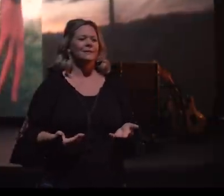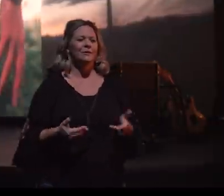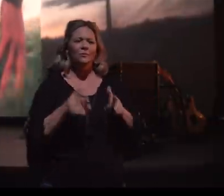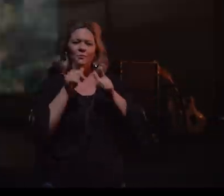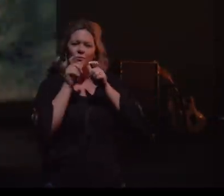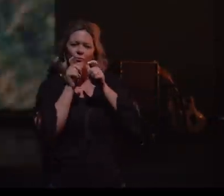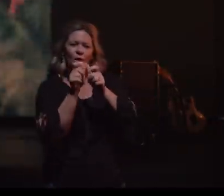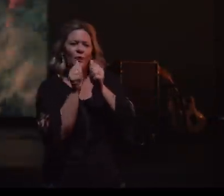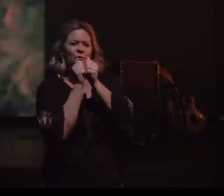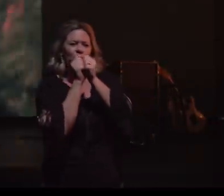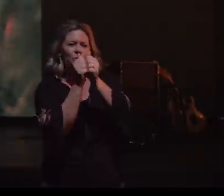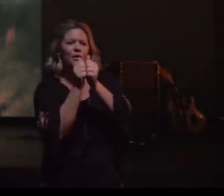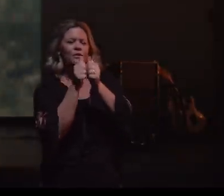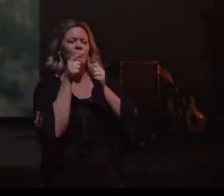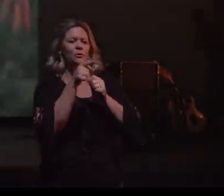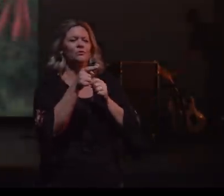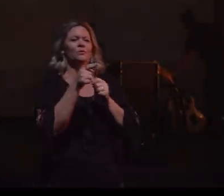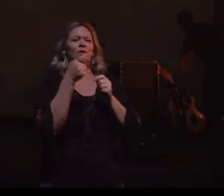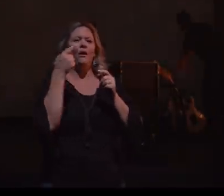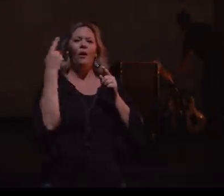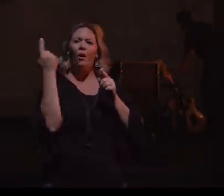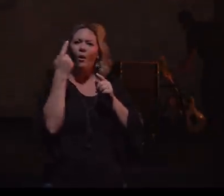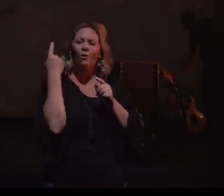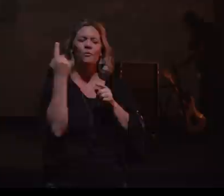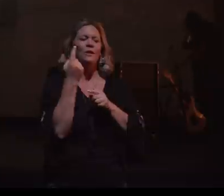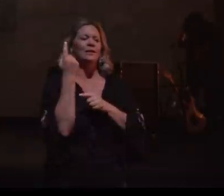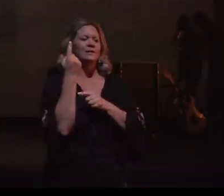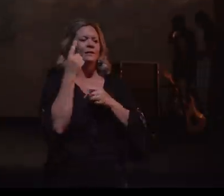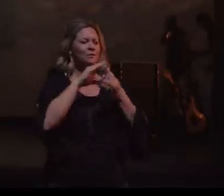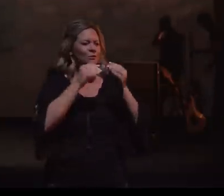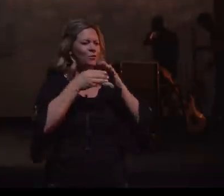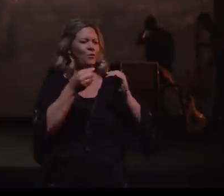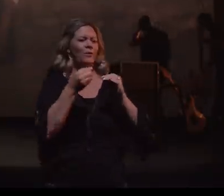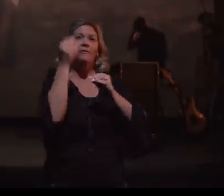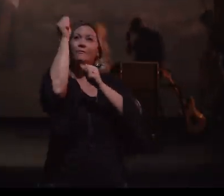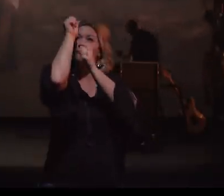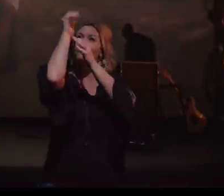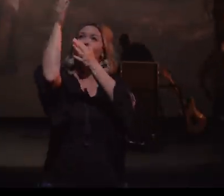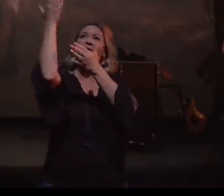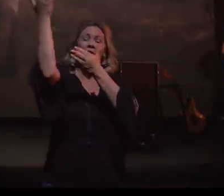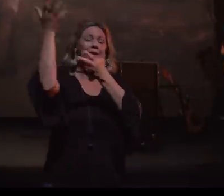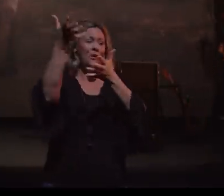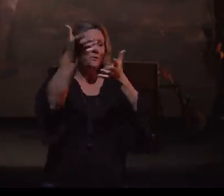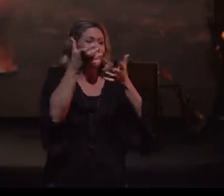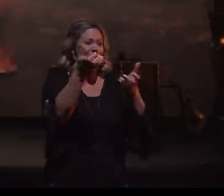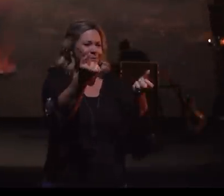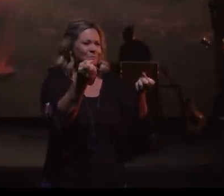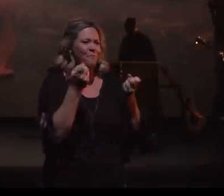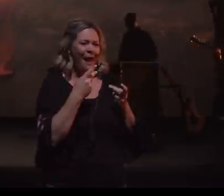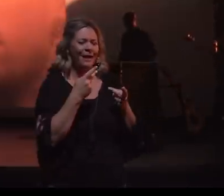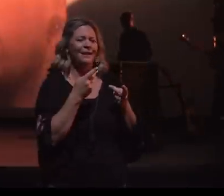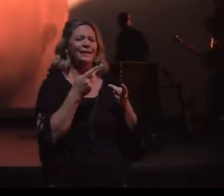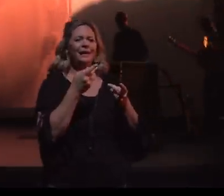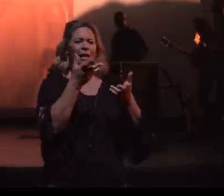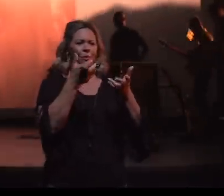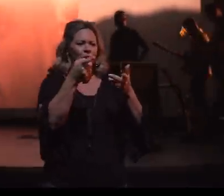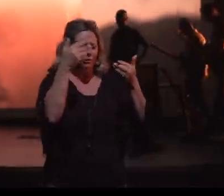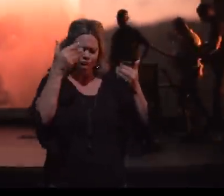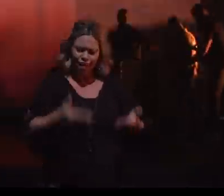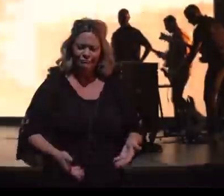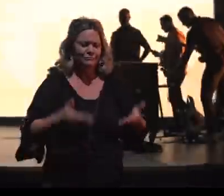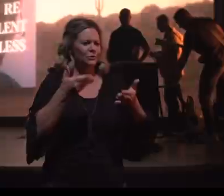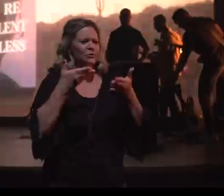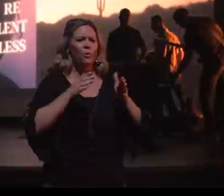running with you, toward you, always. It's the story of a father who wants you back, just the way you are.